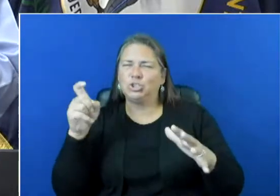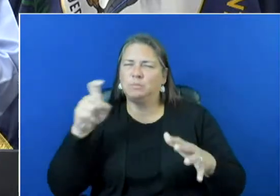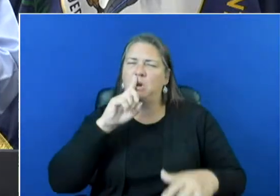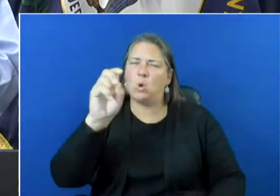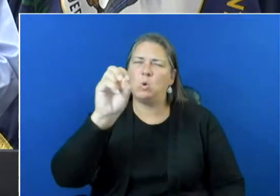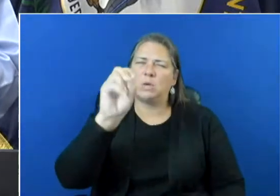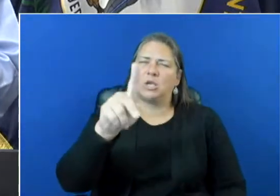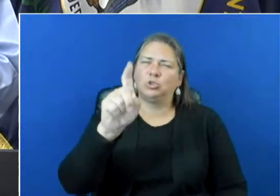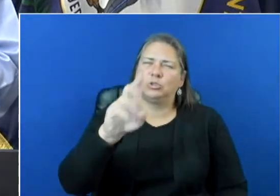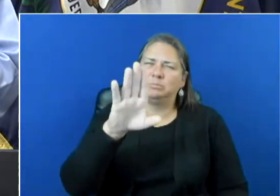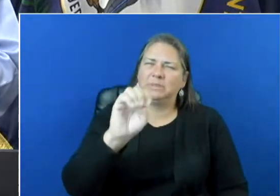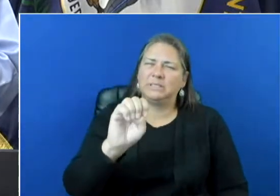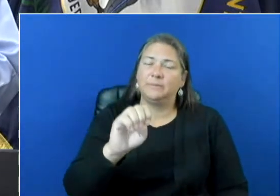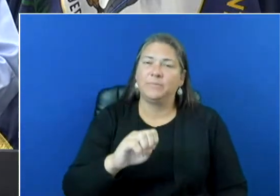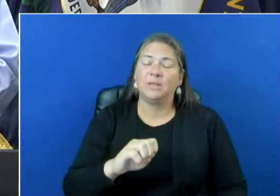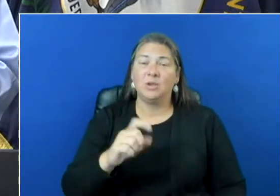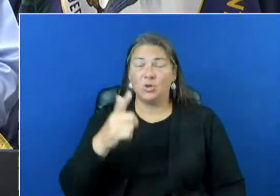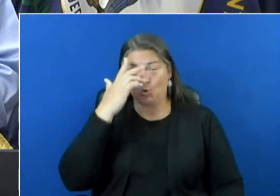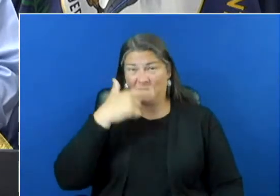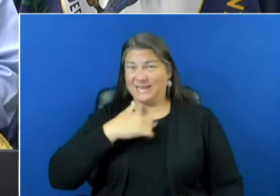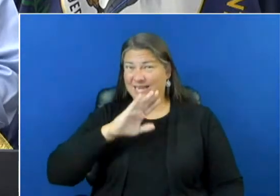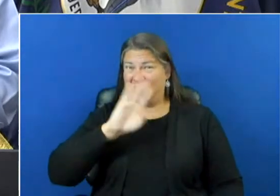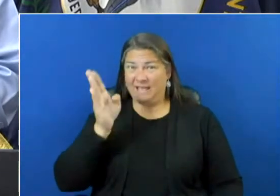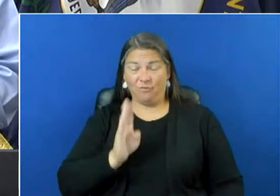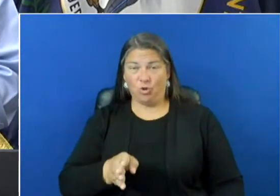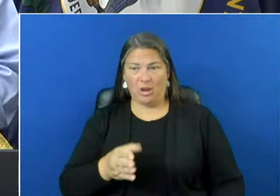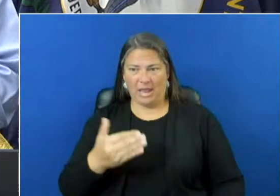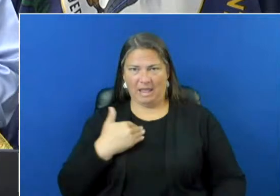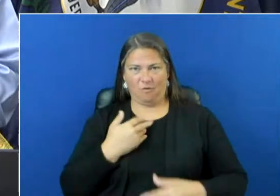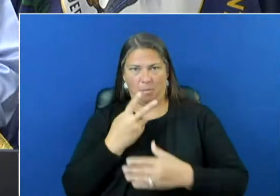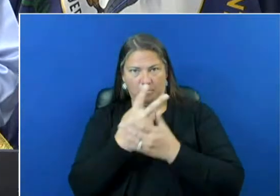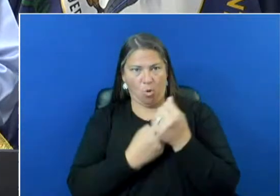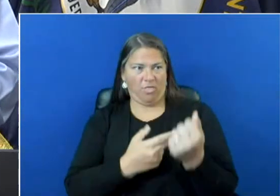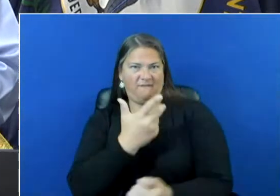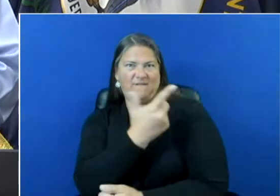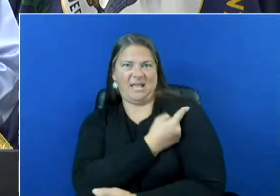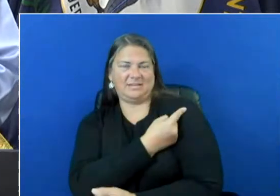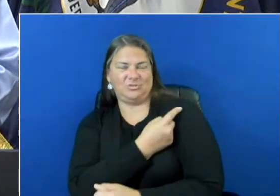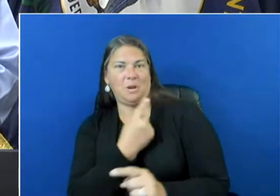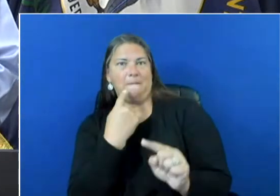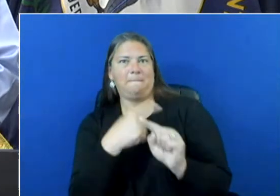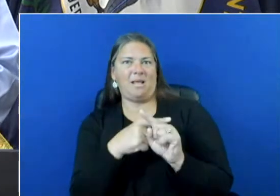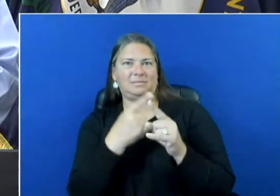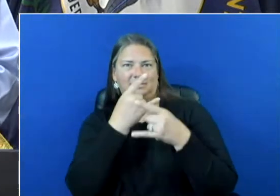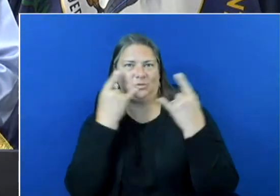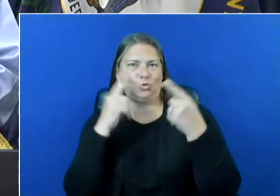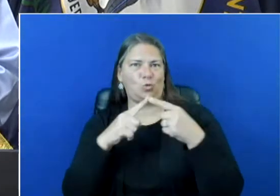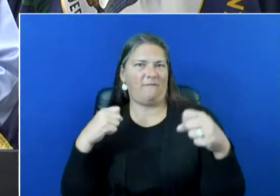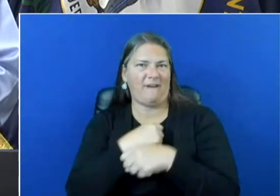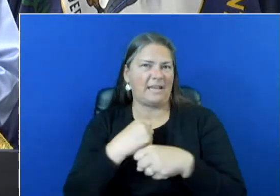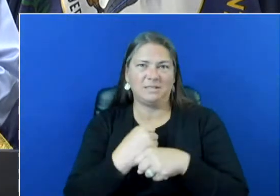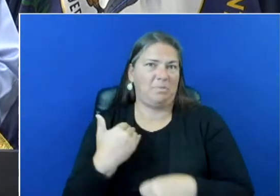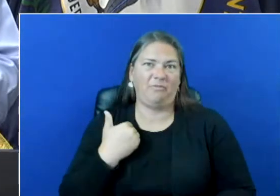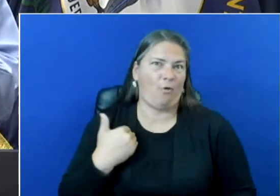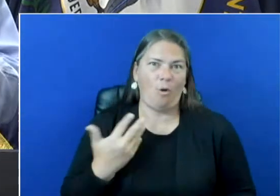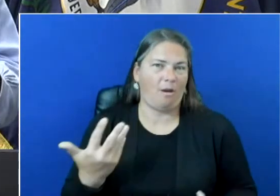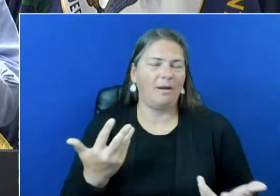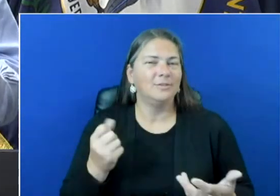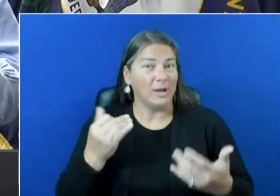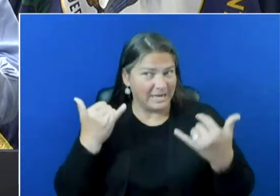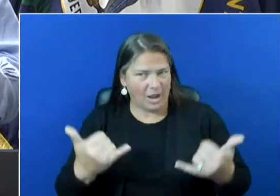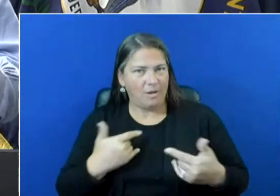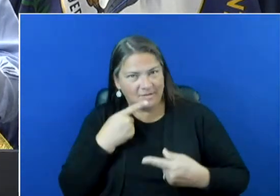never had together to fight the variant. Now, I do think, though, moving